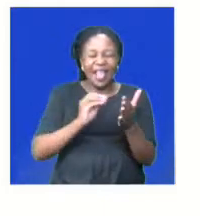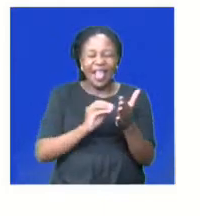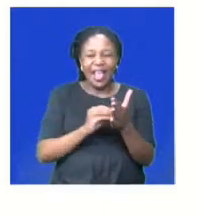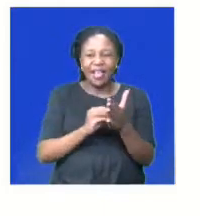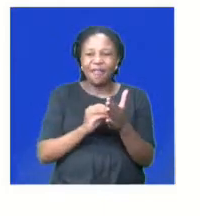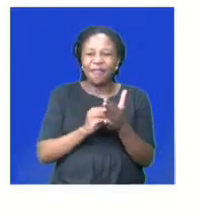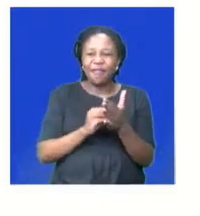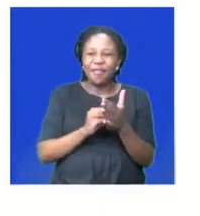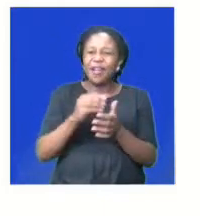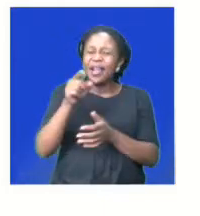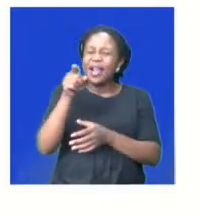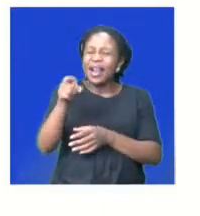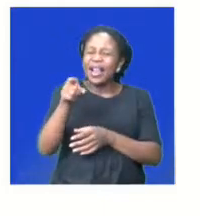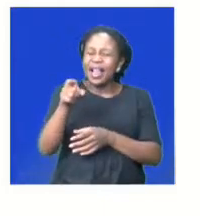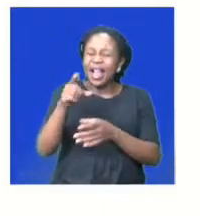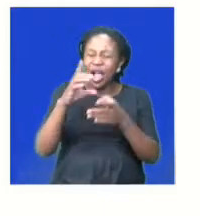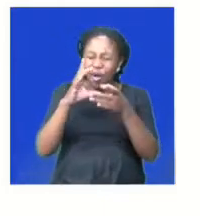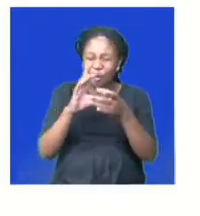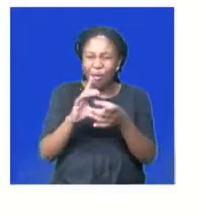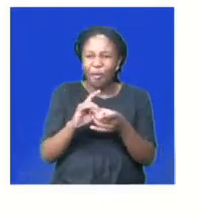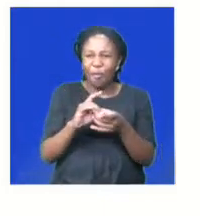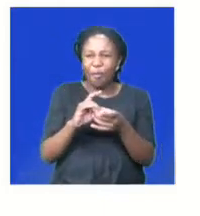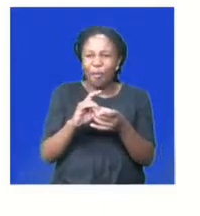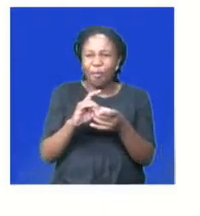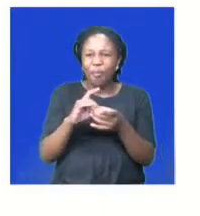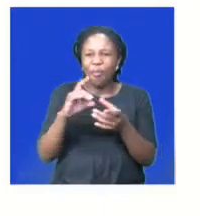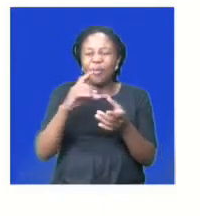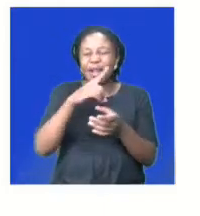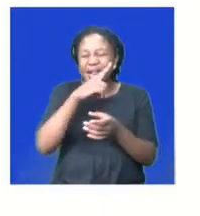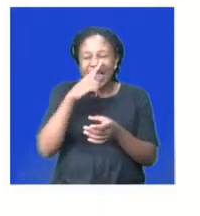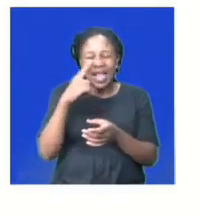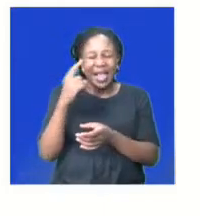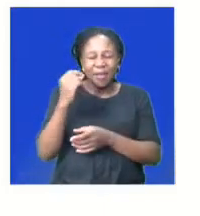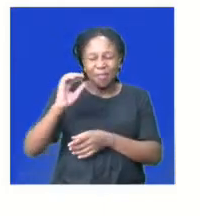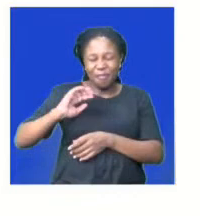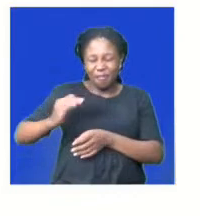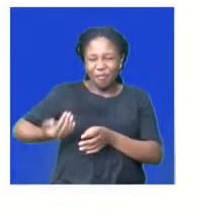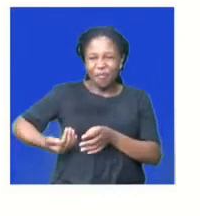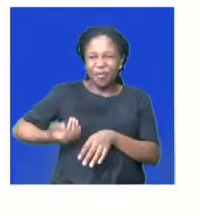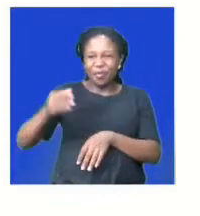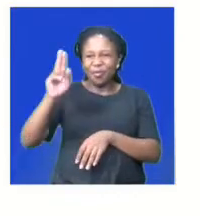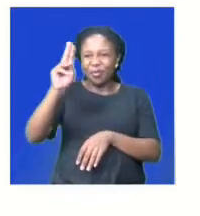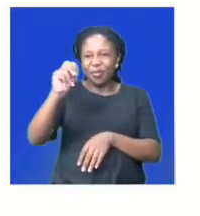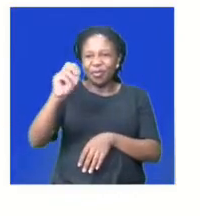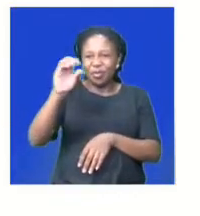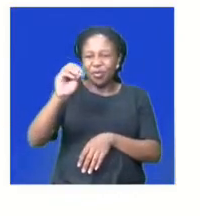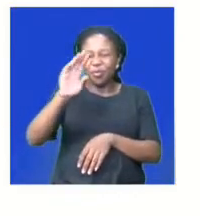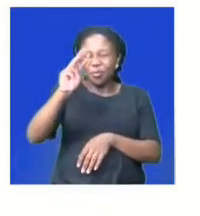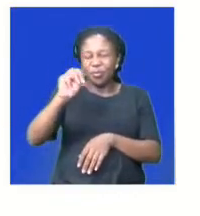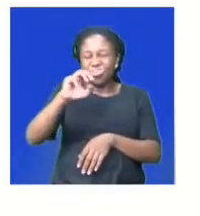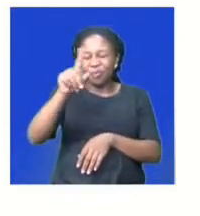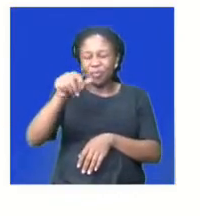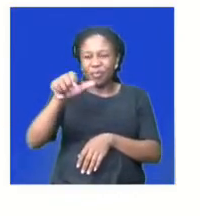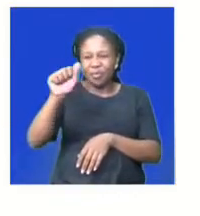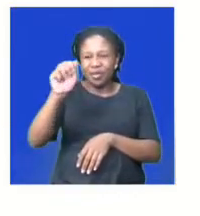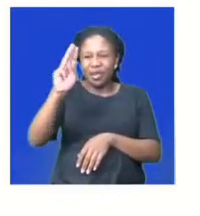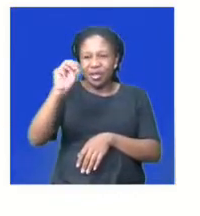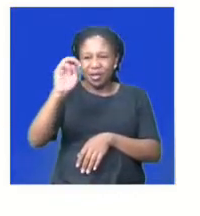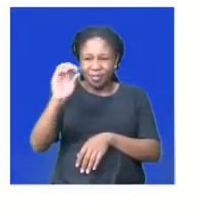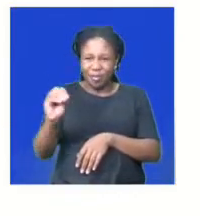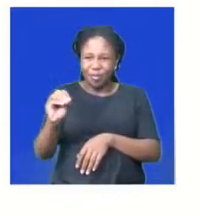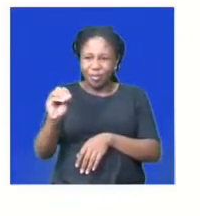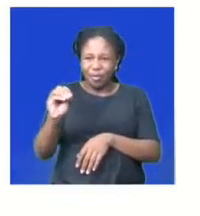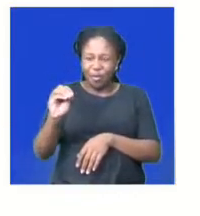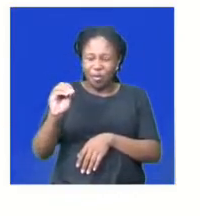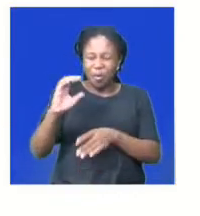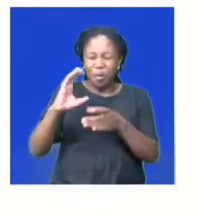Nomzamo's home, which is found in Magele. Magele is a village. So this